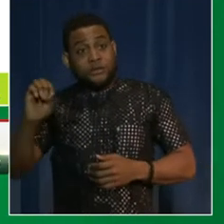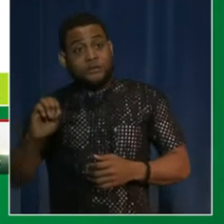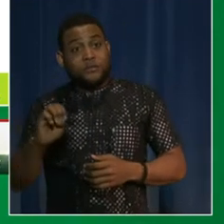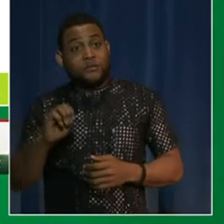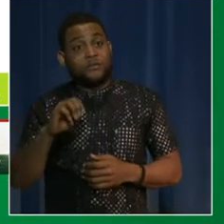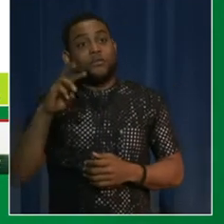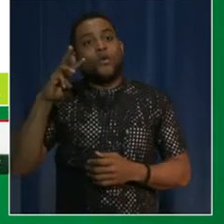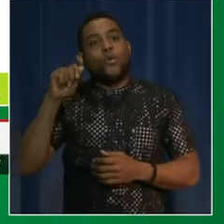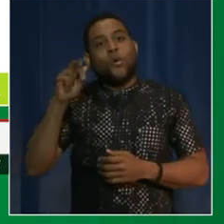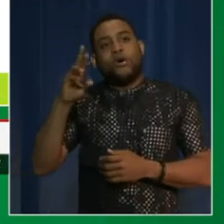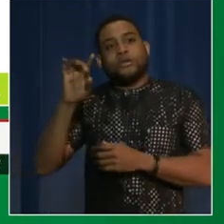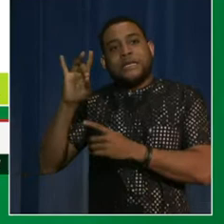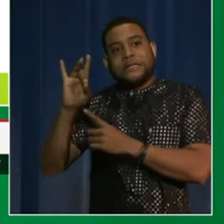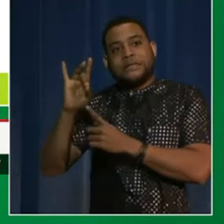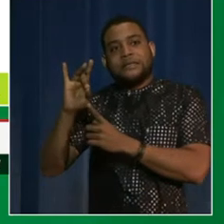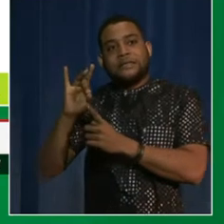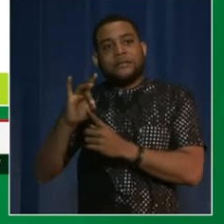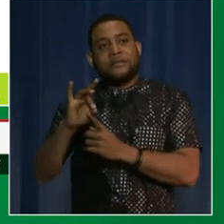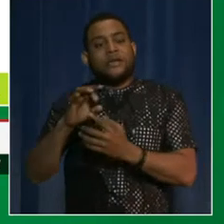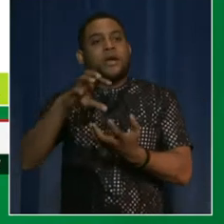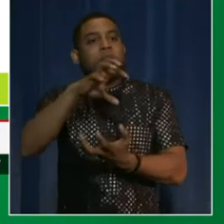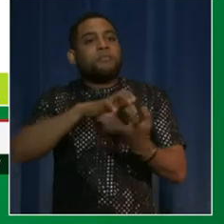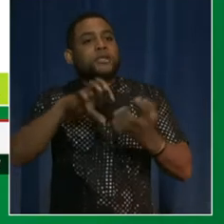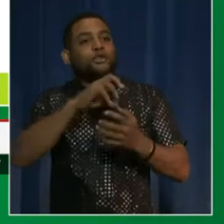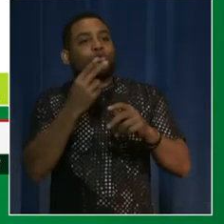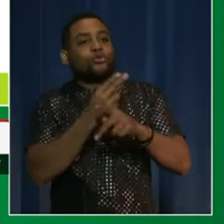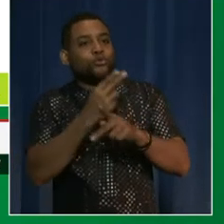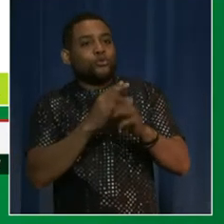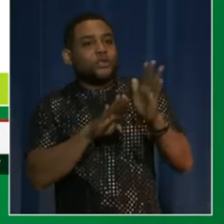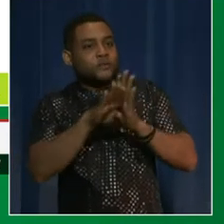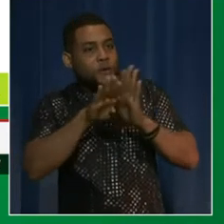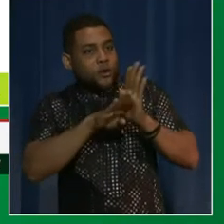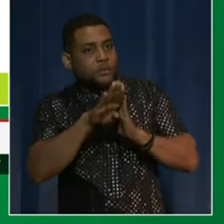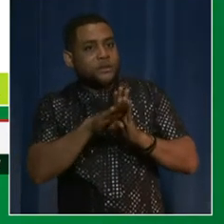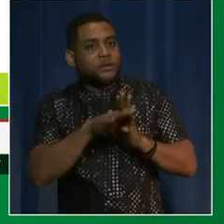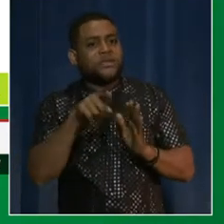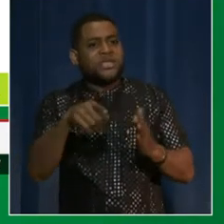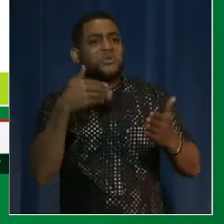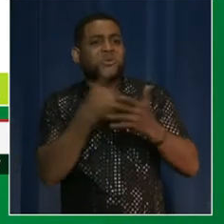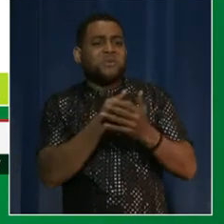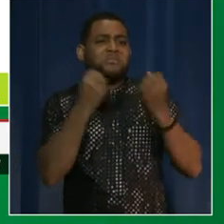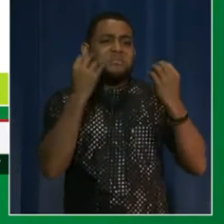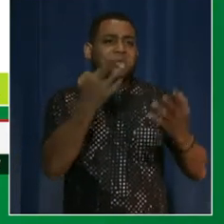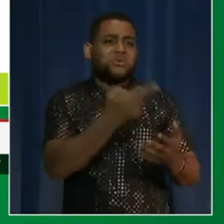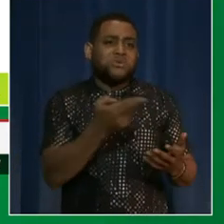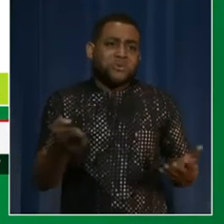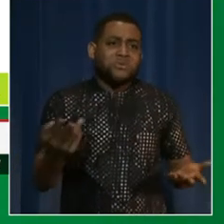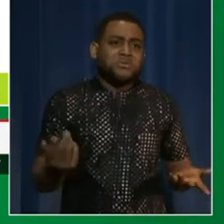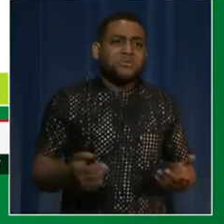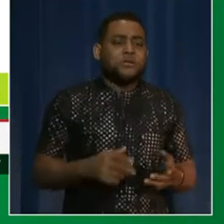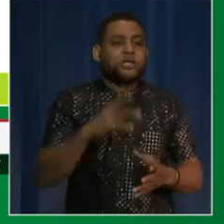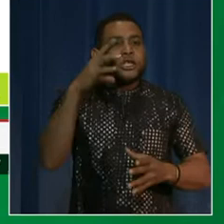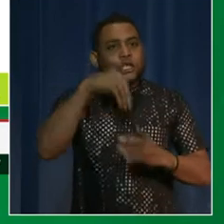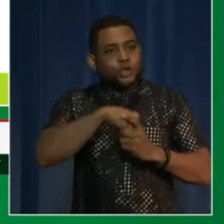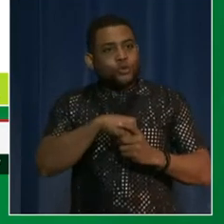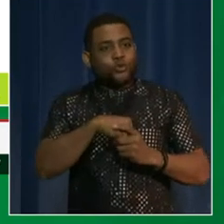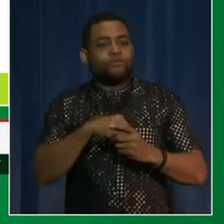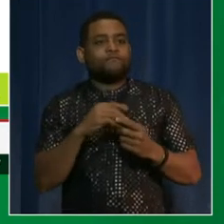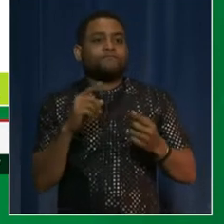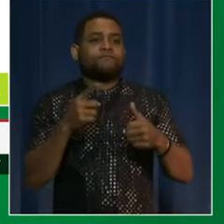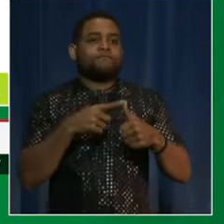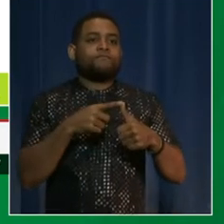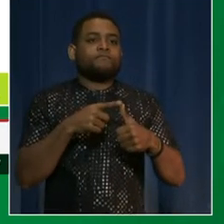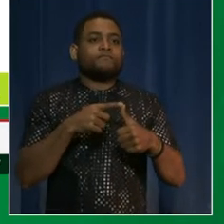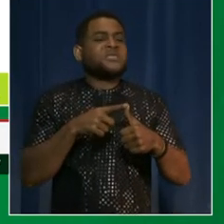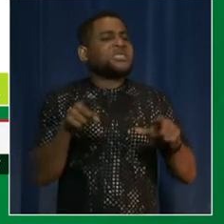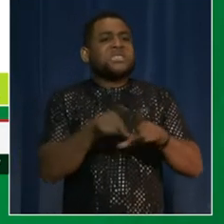density mixed-use development. This site is well situated near also a number of public amenities, including, again, the same